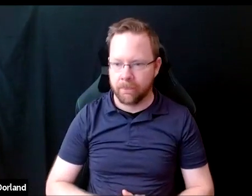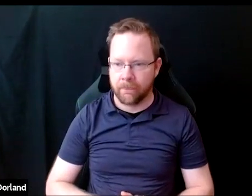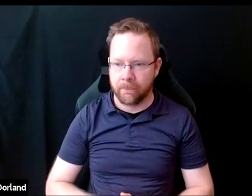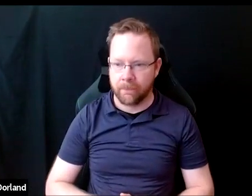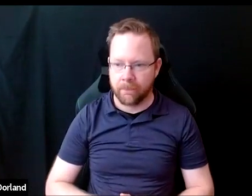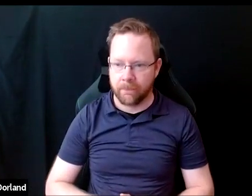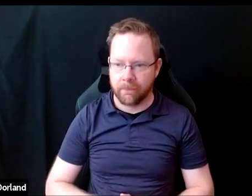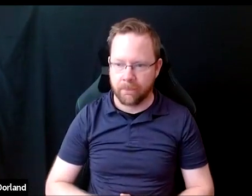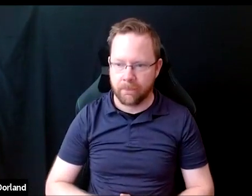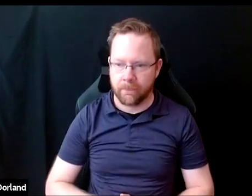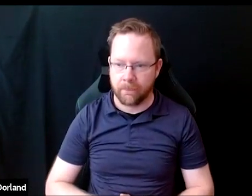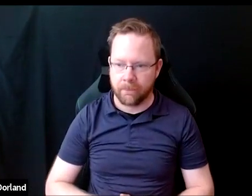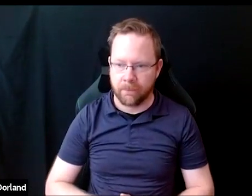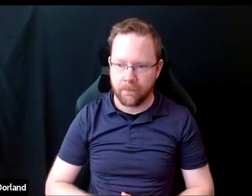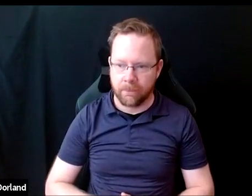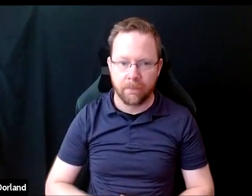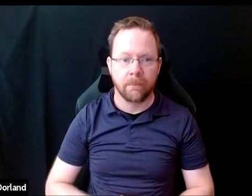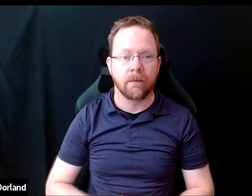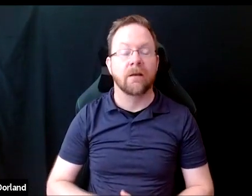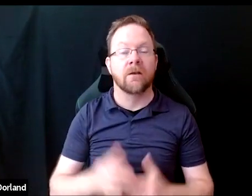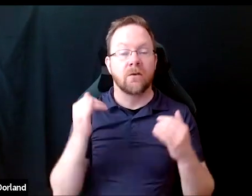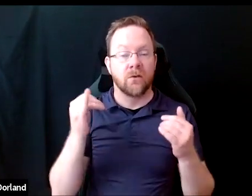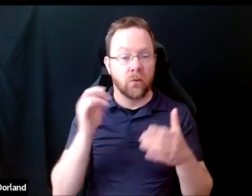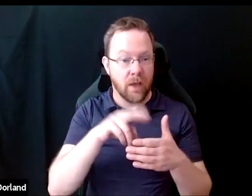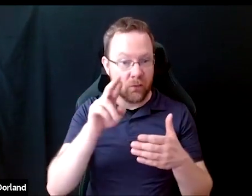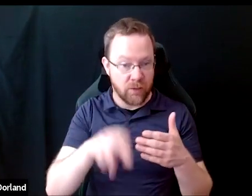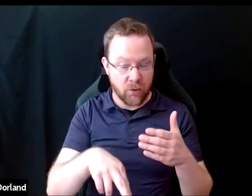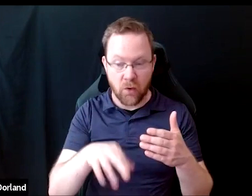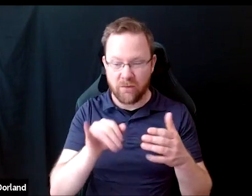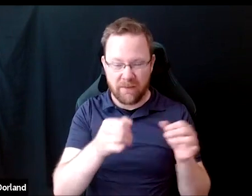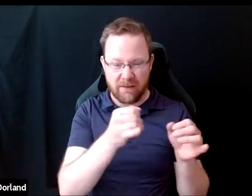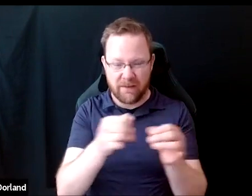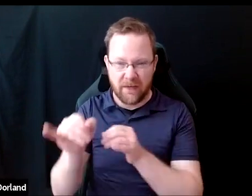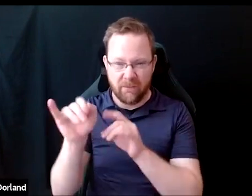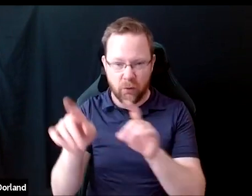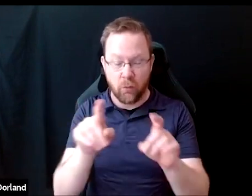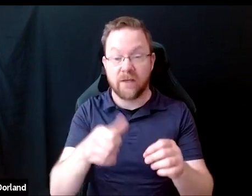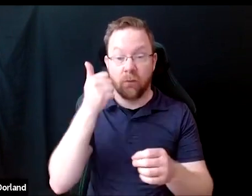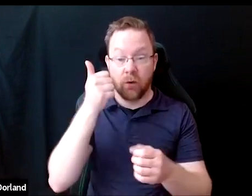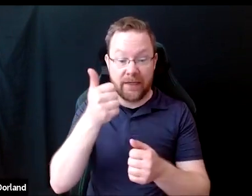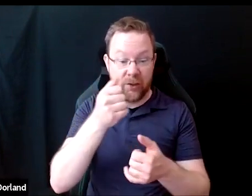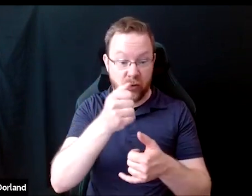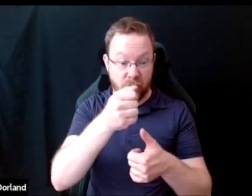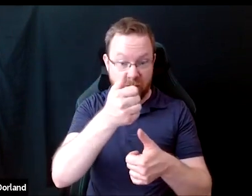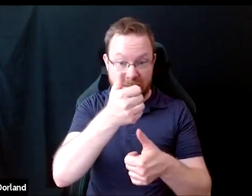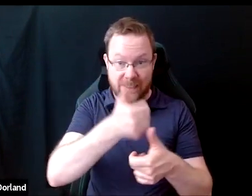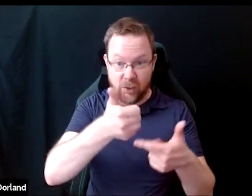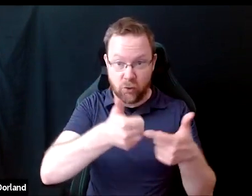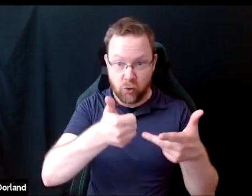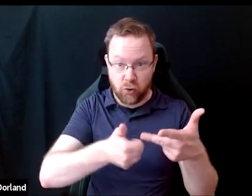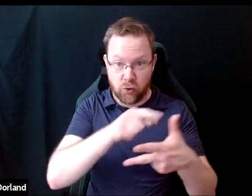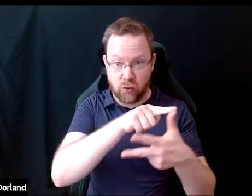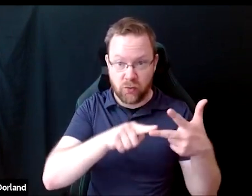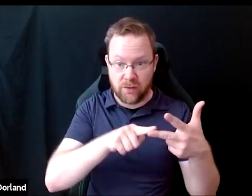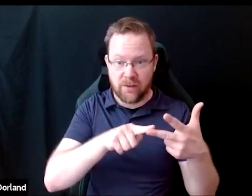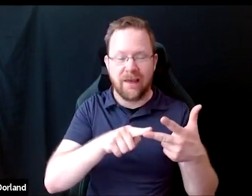Now, I'm going to get into the results of the individual questions we asked after each sonification. One of which, and unfortunately I don't